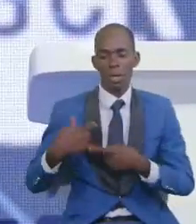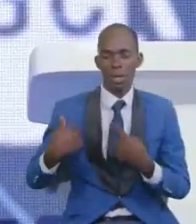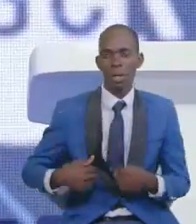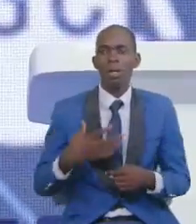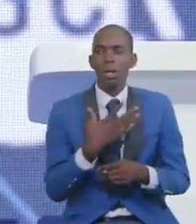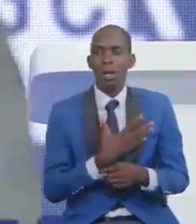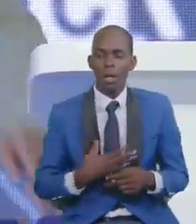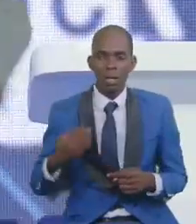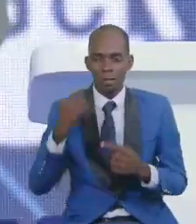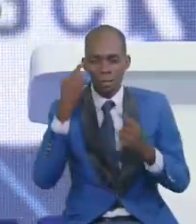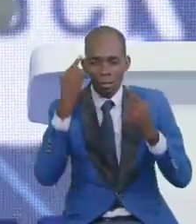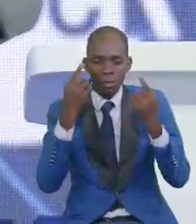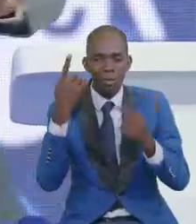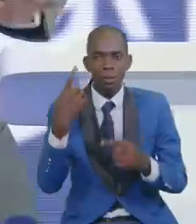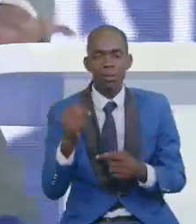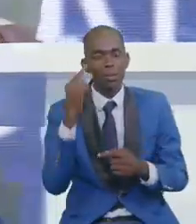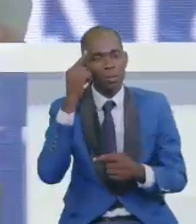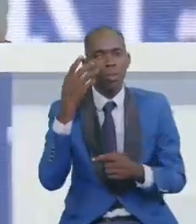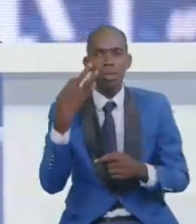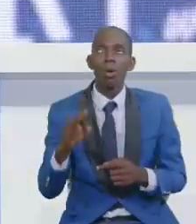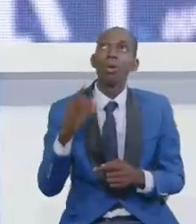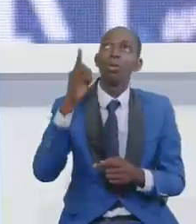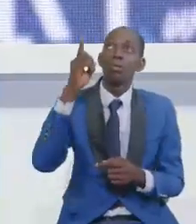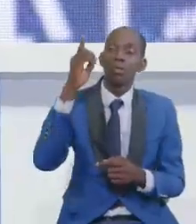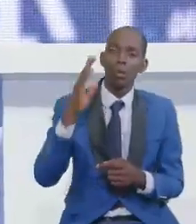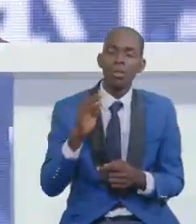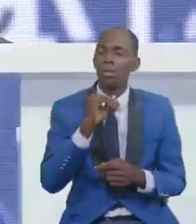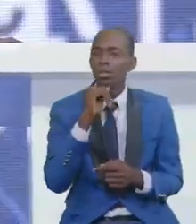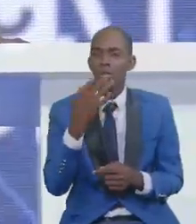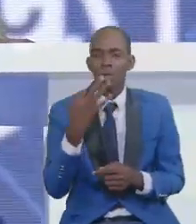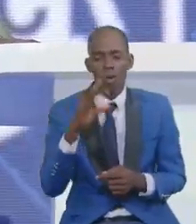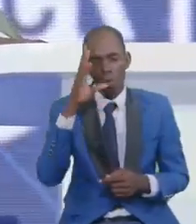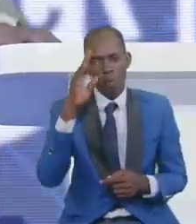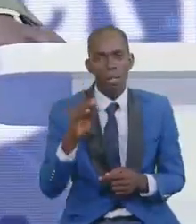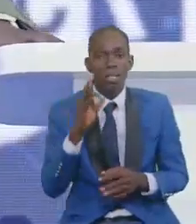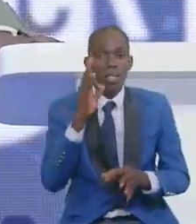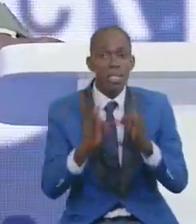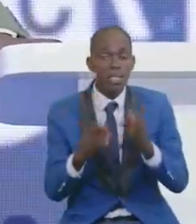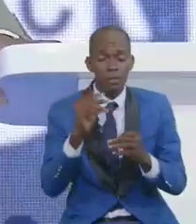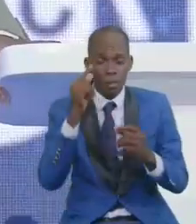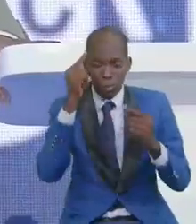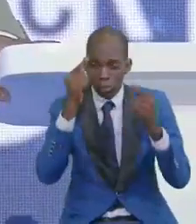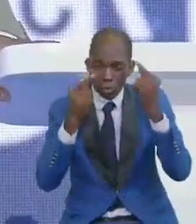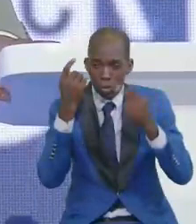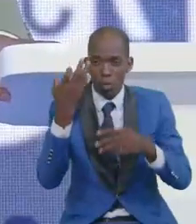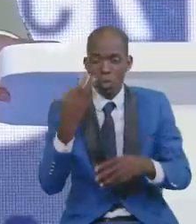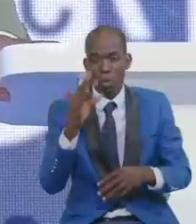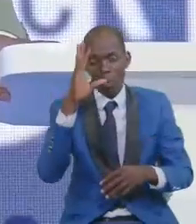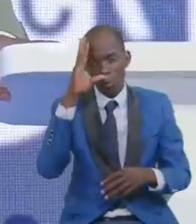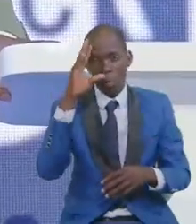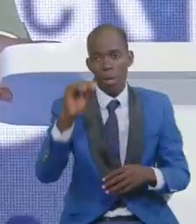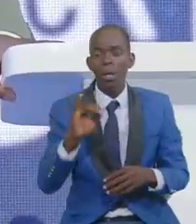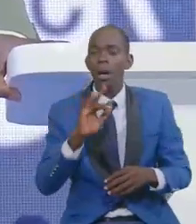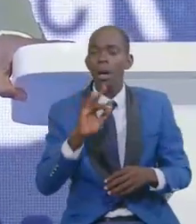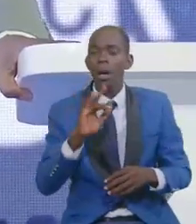God, not the thoughts of man. If the thoughts of man, if they are disturbing our mind and